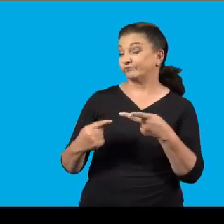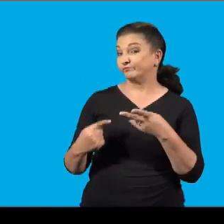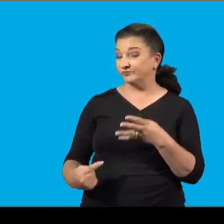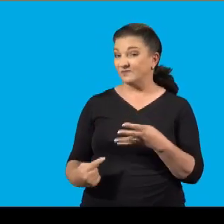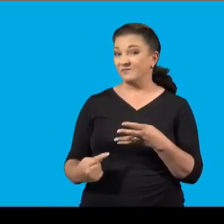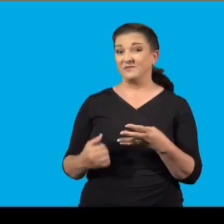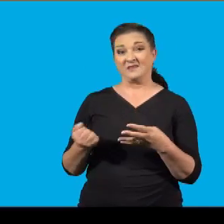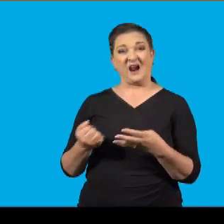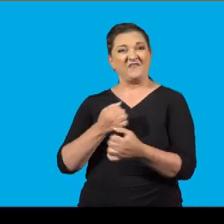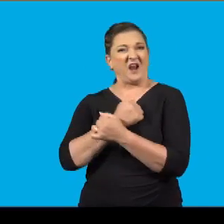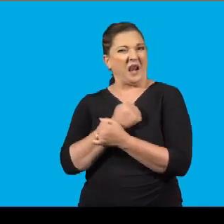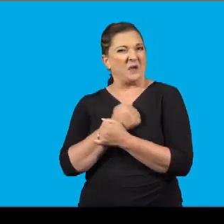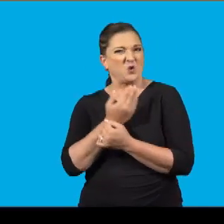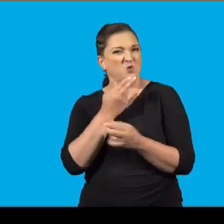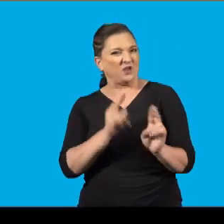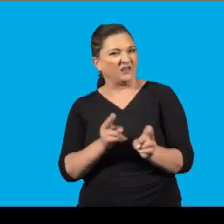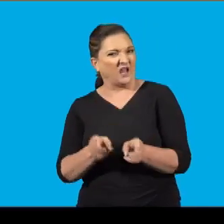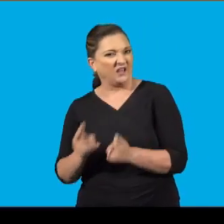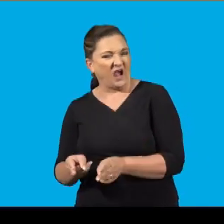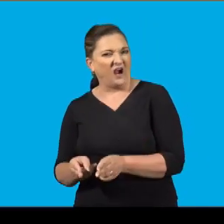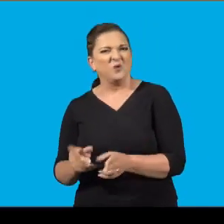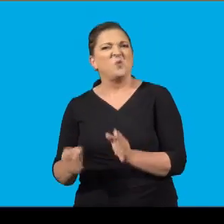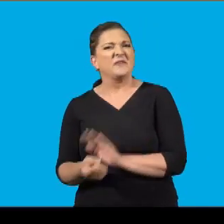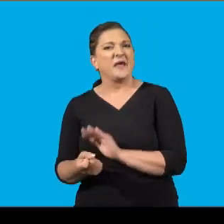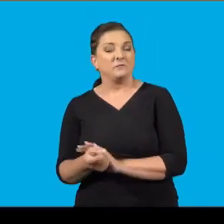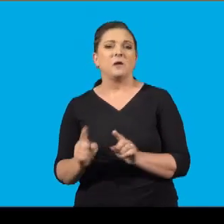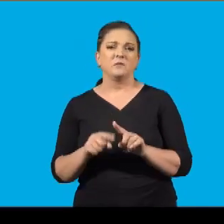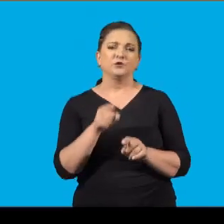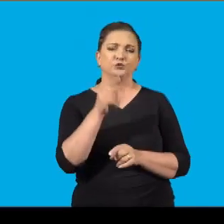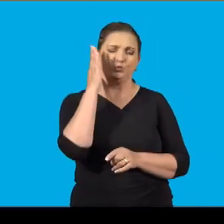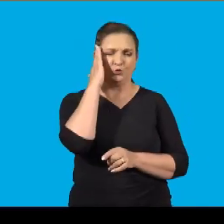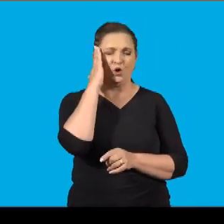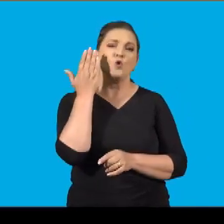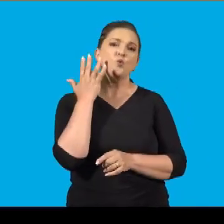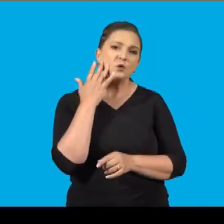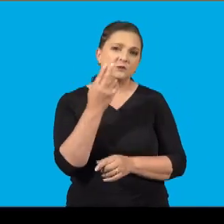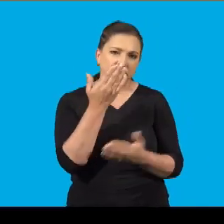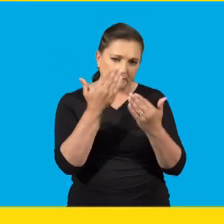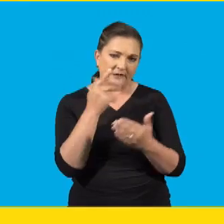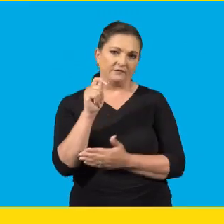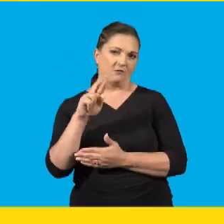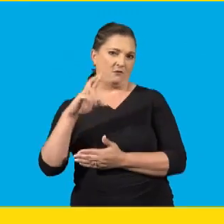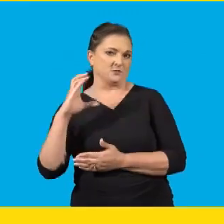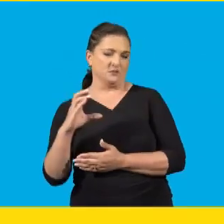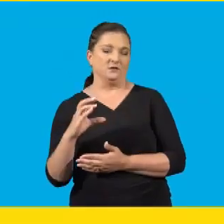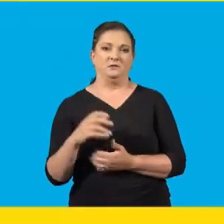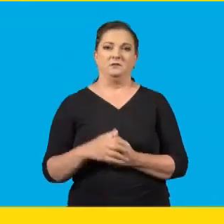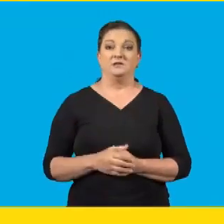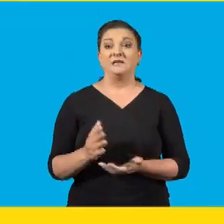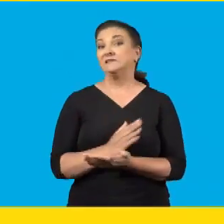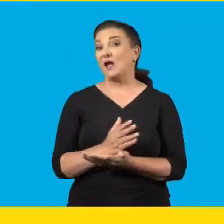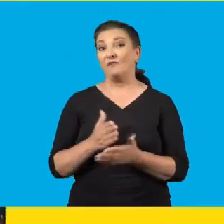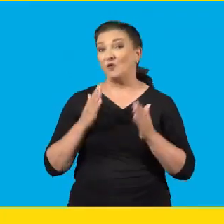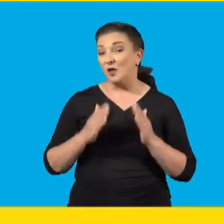happened to the remains of their loved ones. You will know all this information from having studied the TRC, that in some